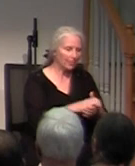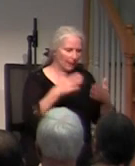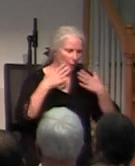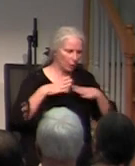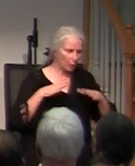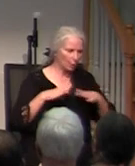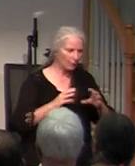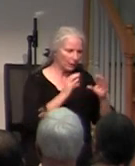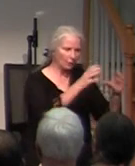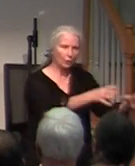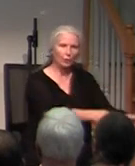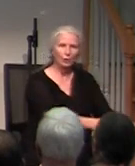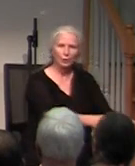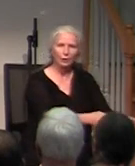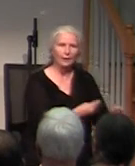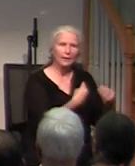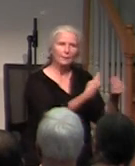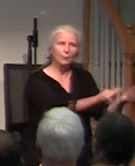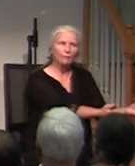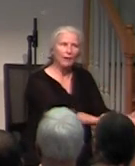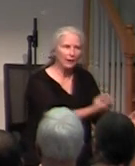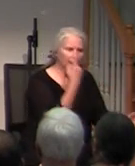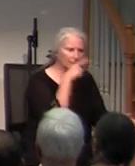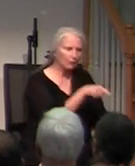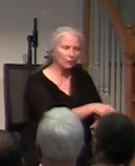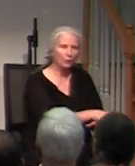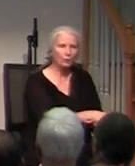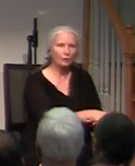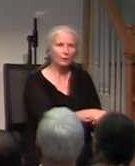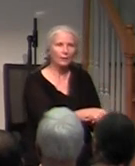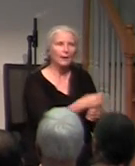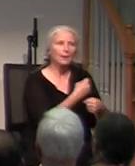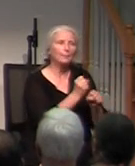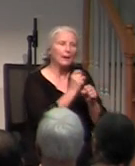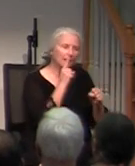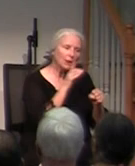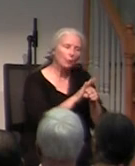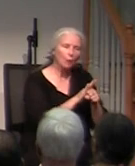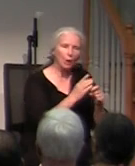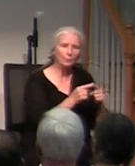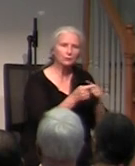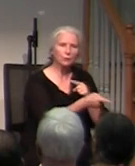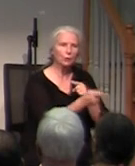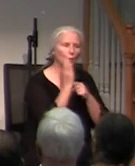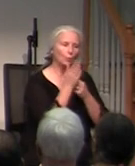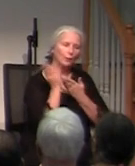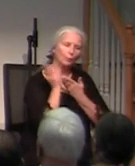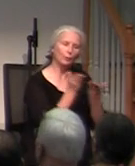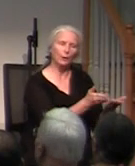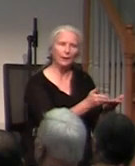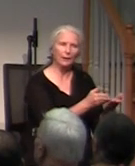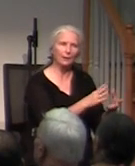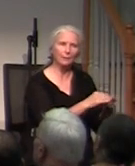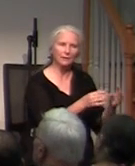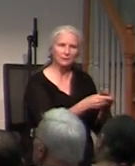these valuable things, and covenanting that he would bring this message to its